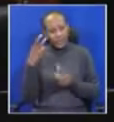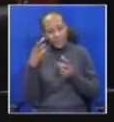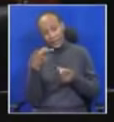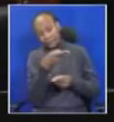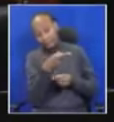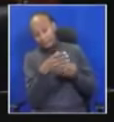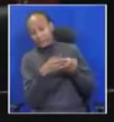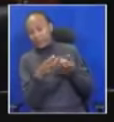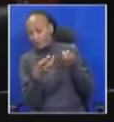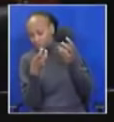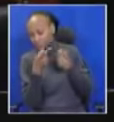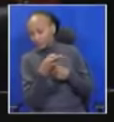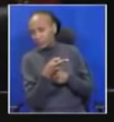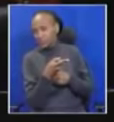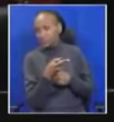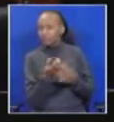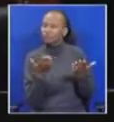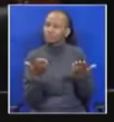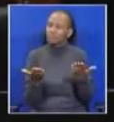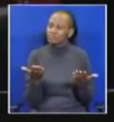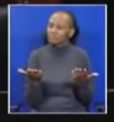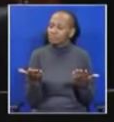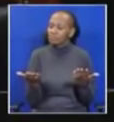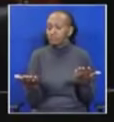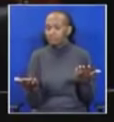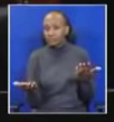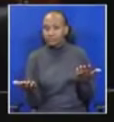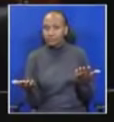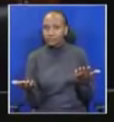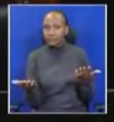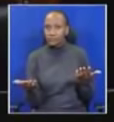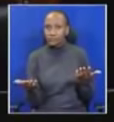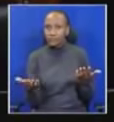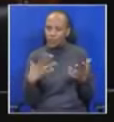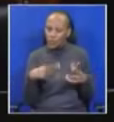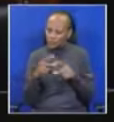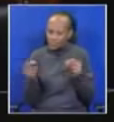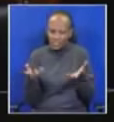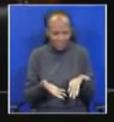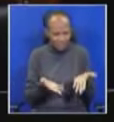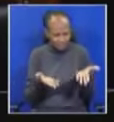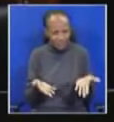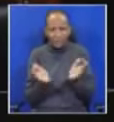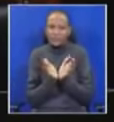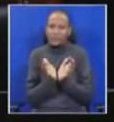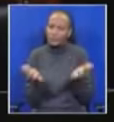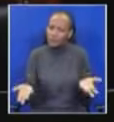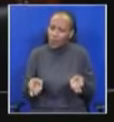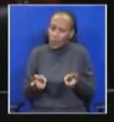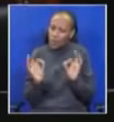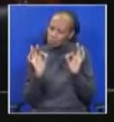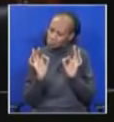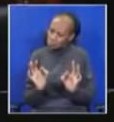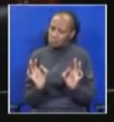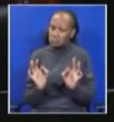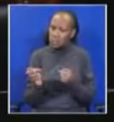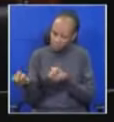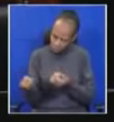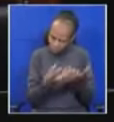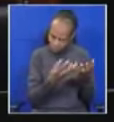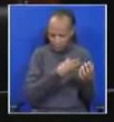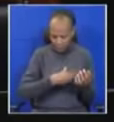said, and may we just, because we want to conclude this, session in a way that allows the president to be able